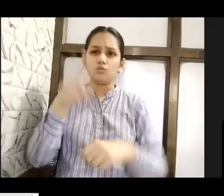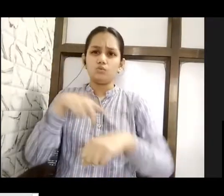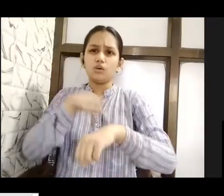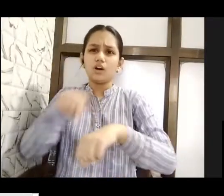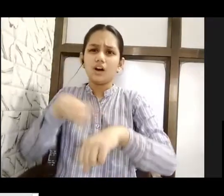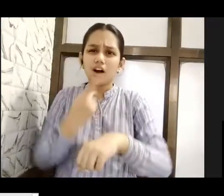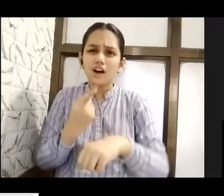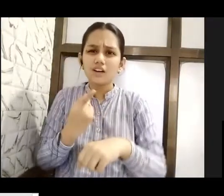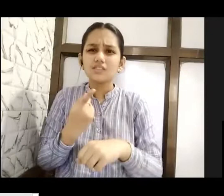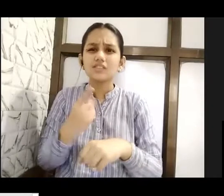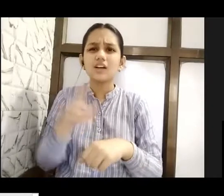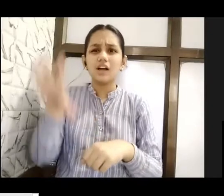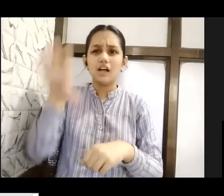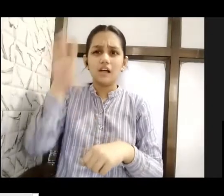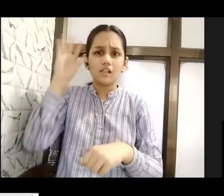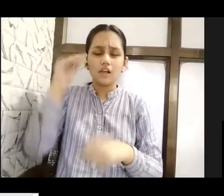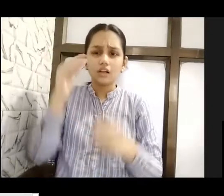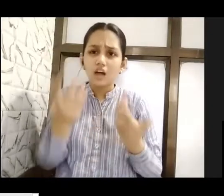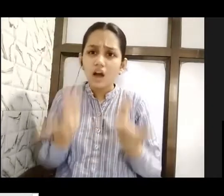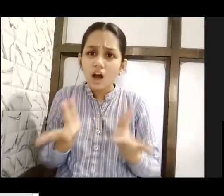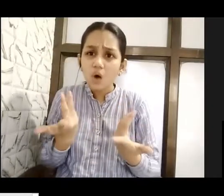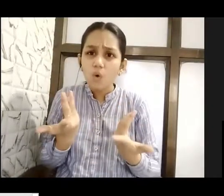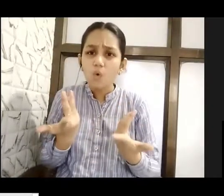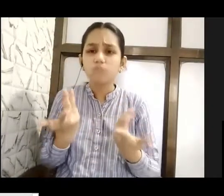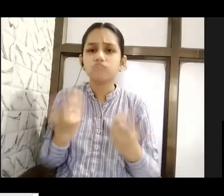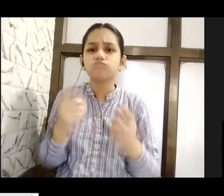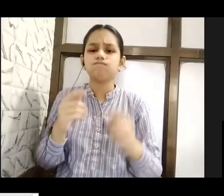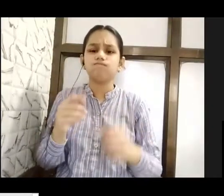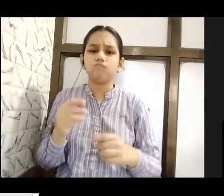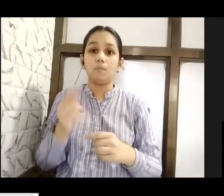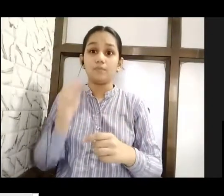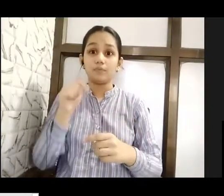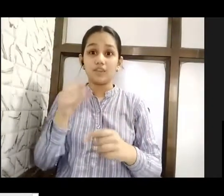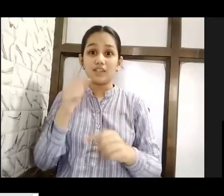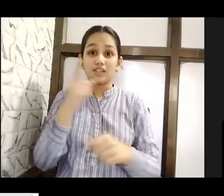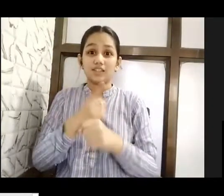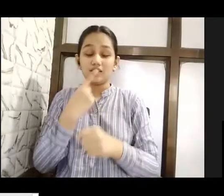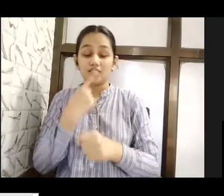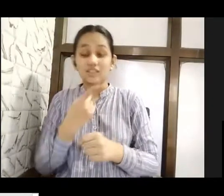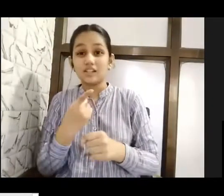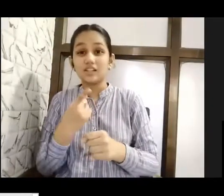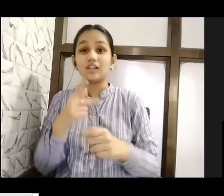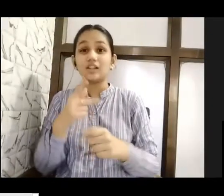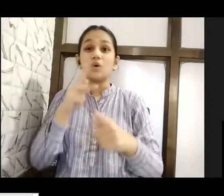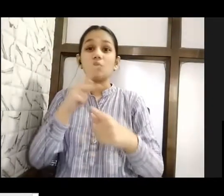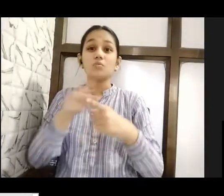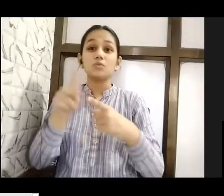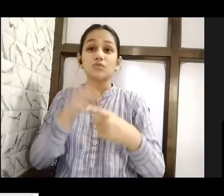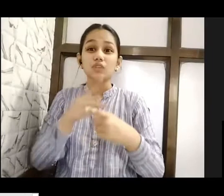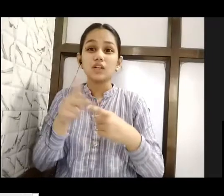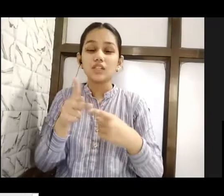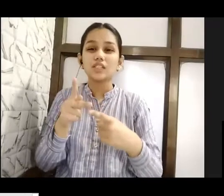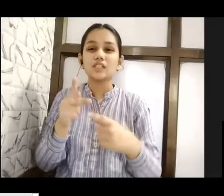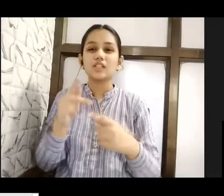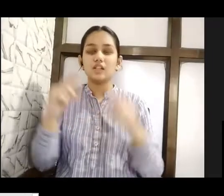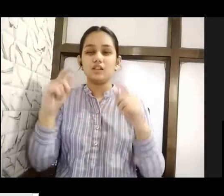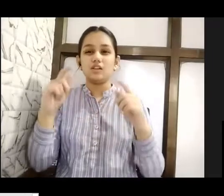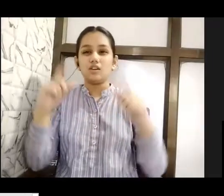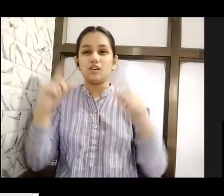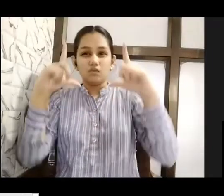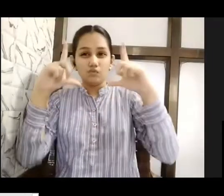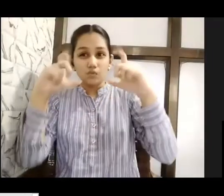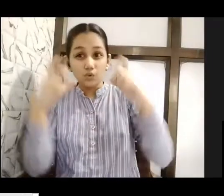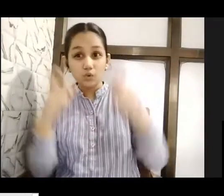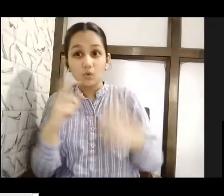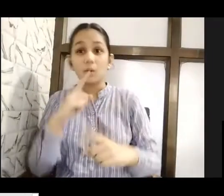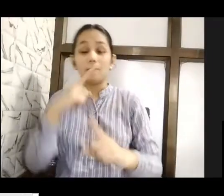make professional looking images and professional videos. Using what?